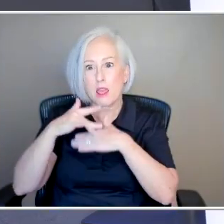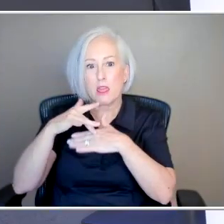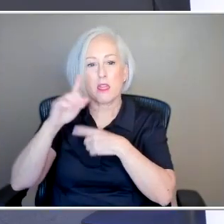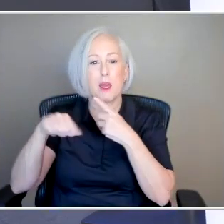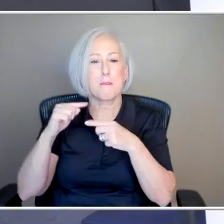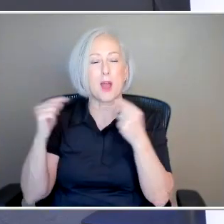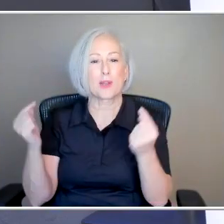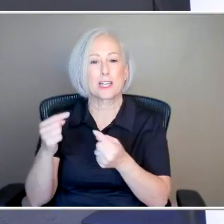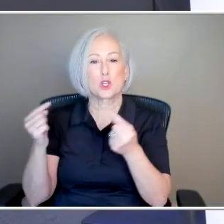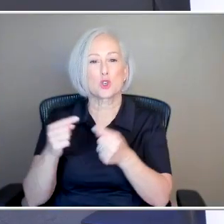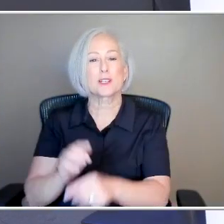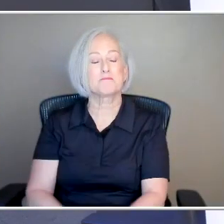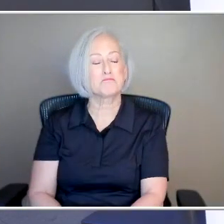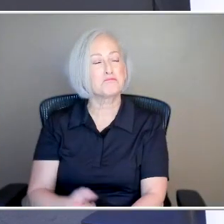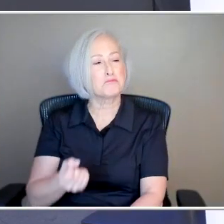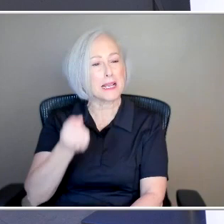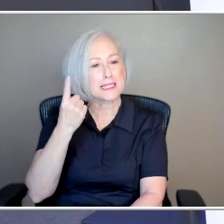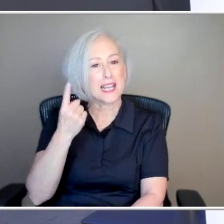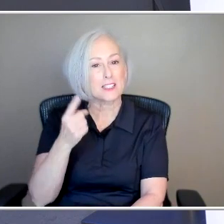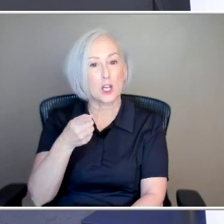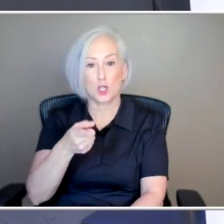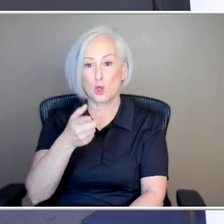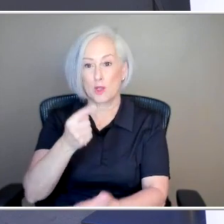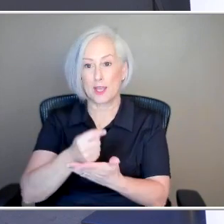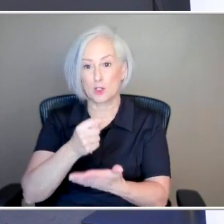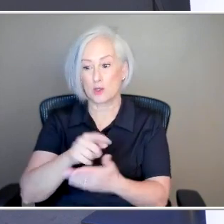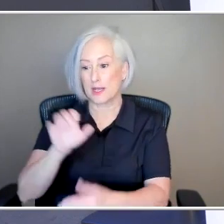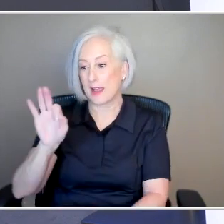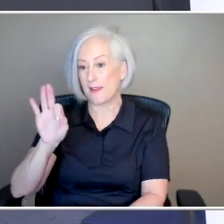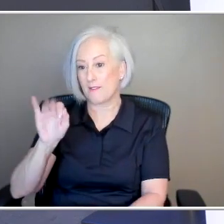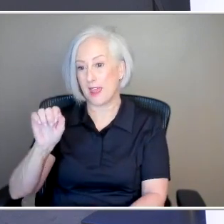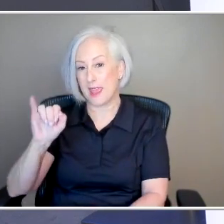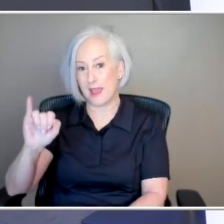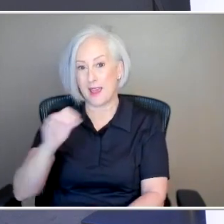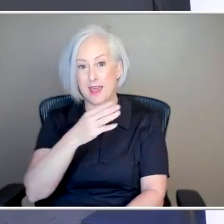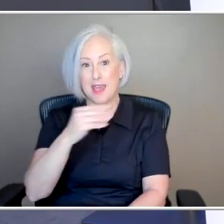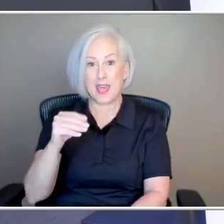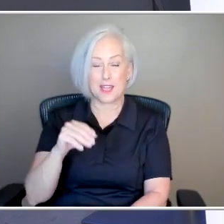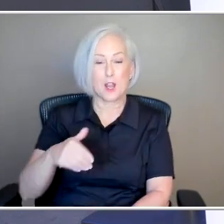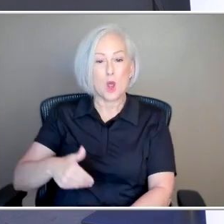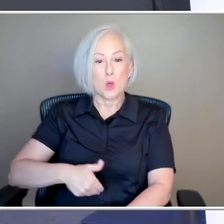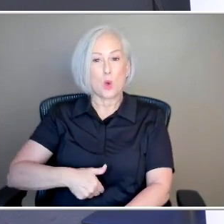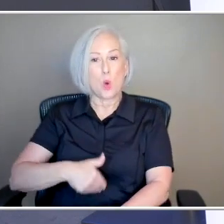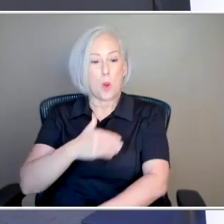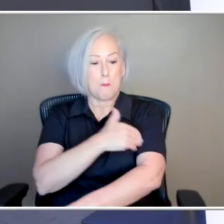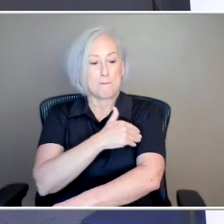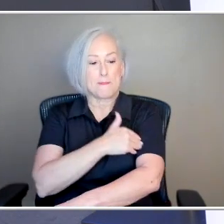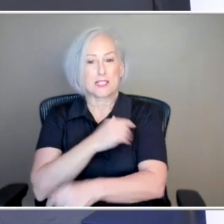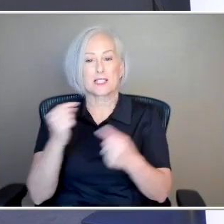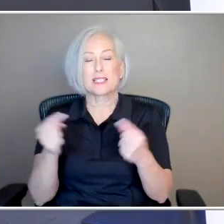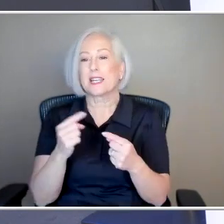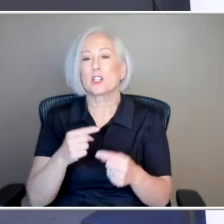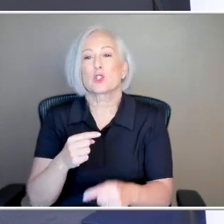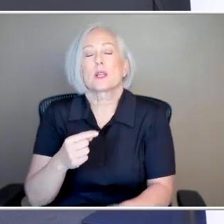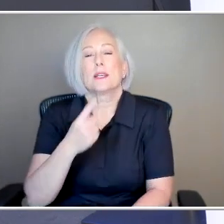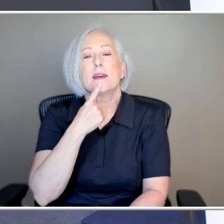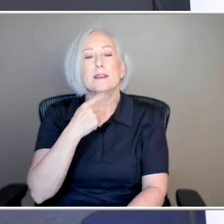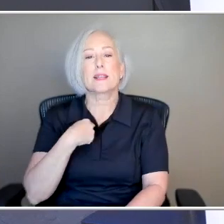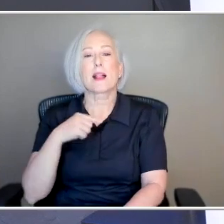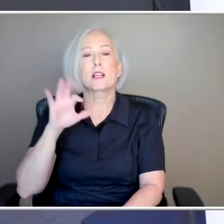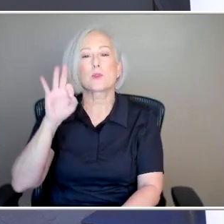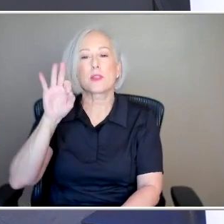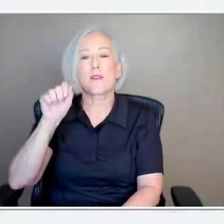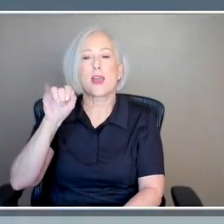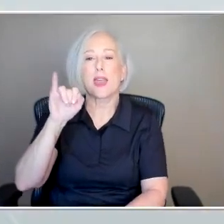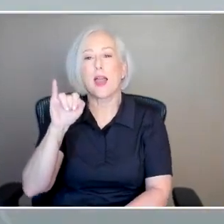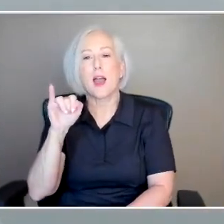So, Dr. Mullen, you can treat both FAI and the core muscle injury. Start us off with FAI. You know, what are we looking at